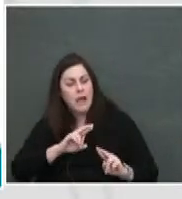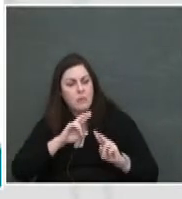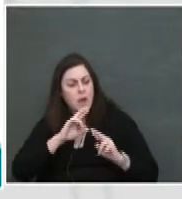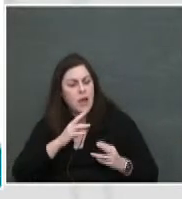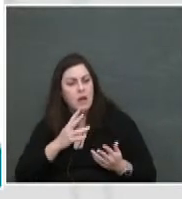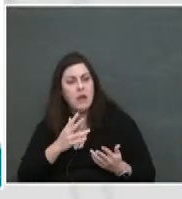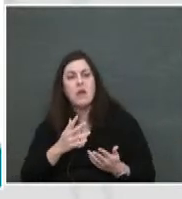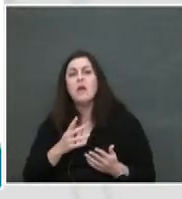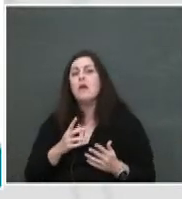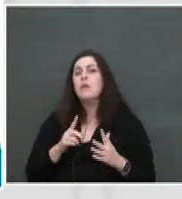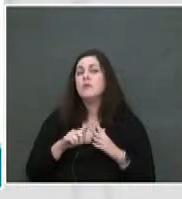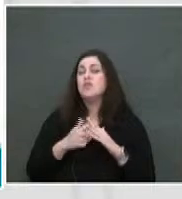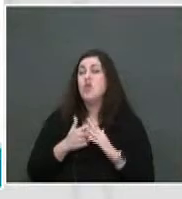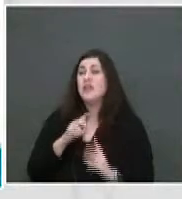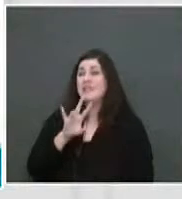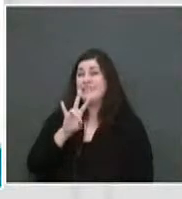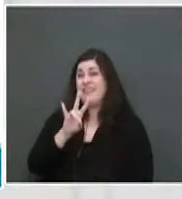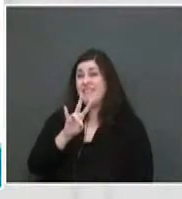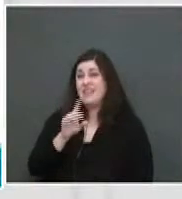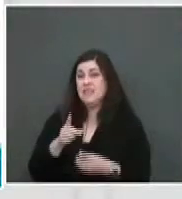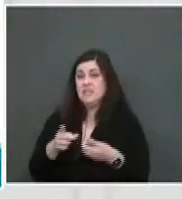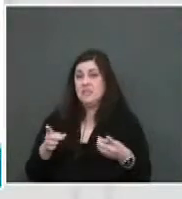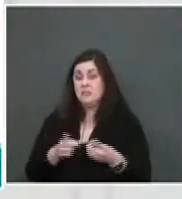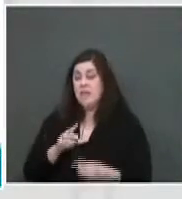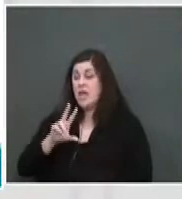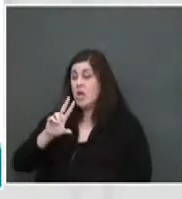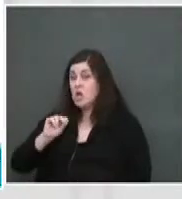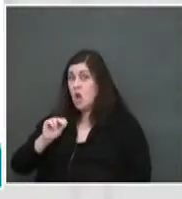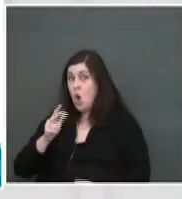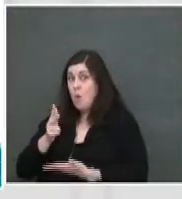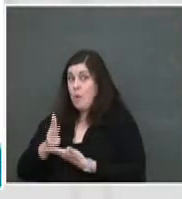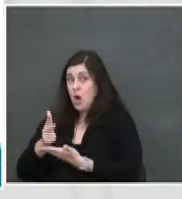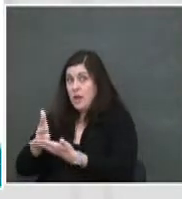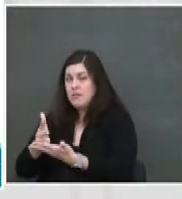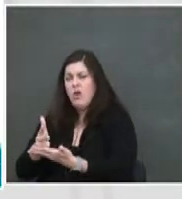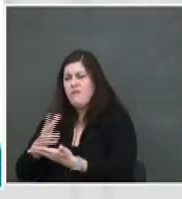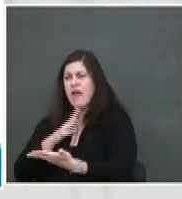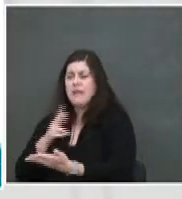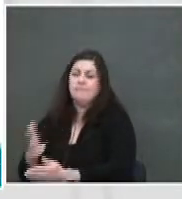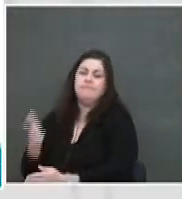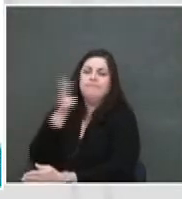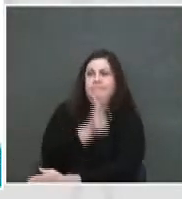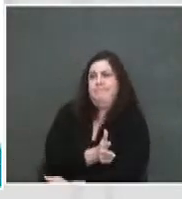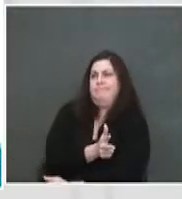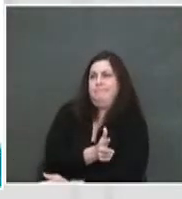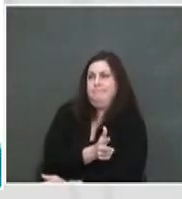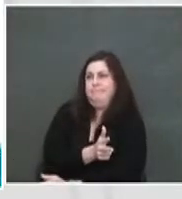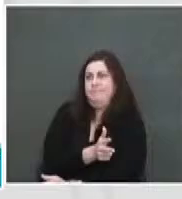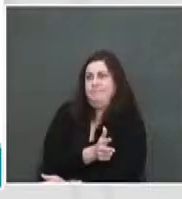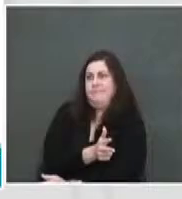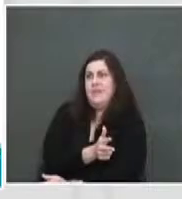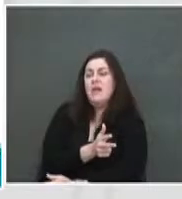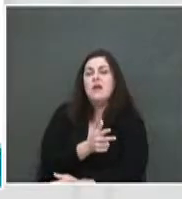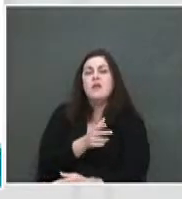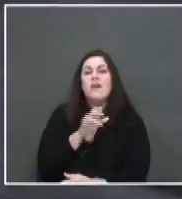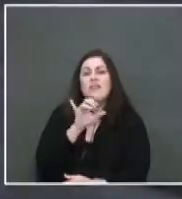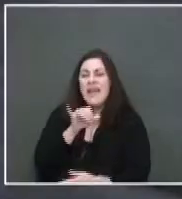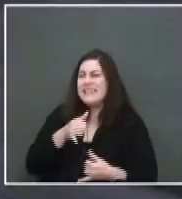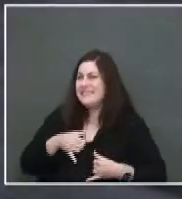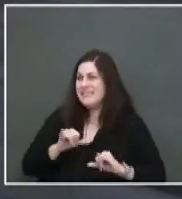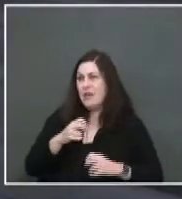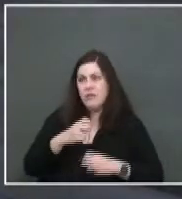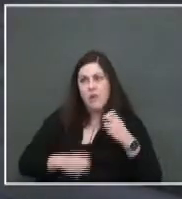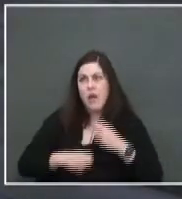with an issue in District 7 where we put no parking on one side of the street and then they park on the other. It's, we're just constantly chasing the problem. It ties